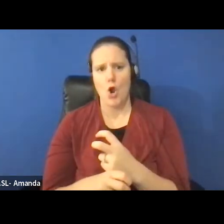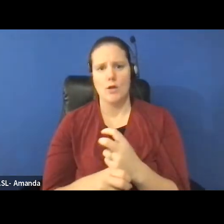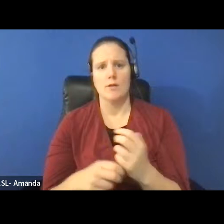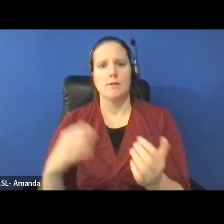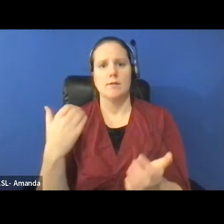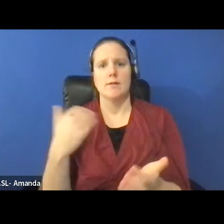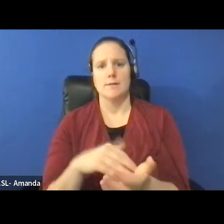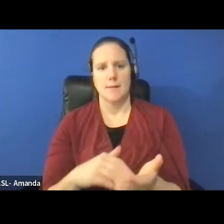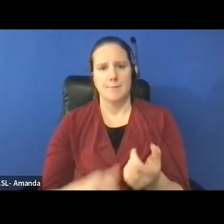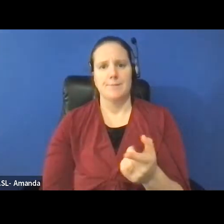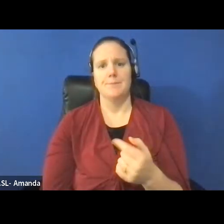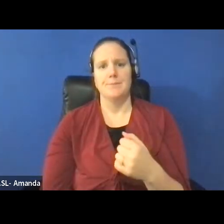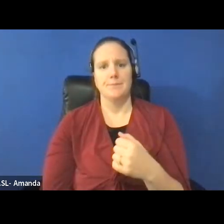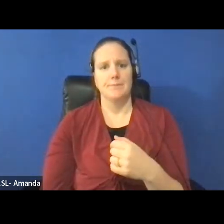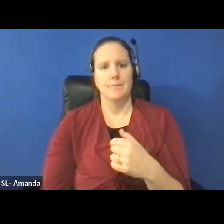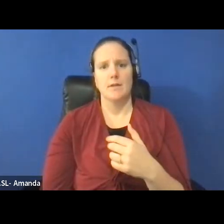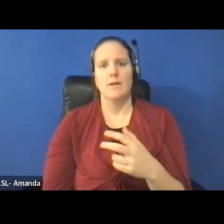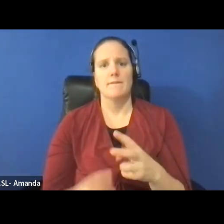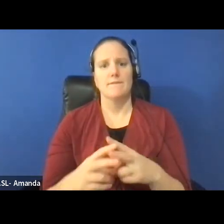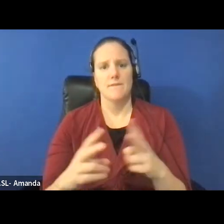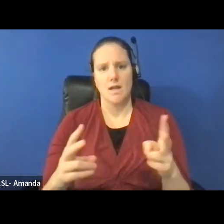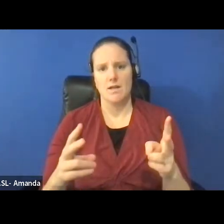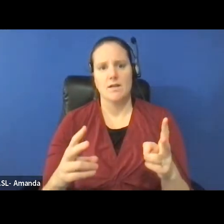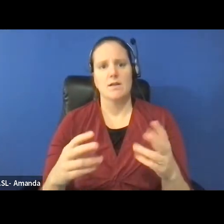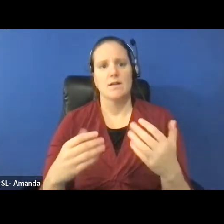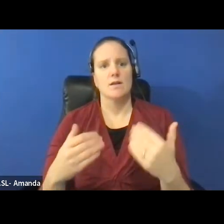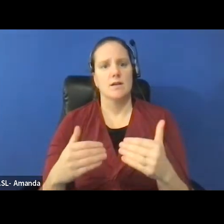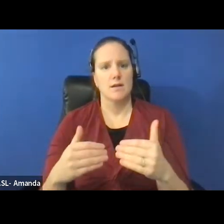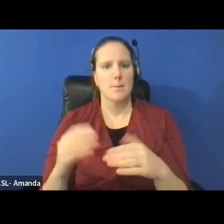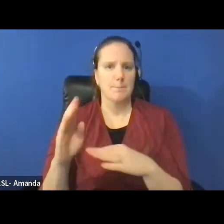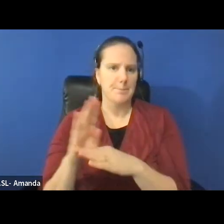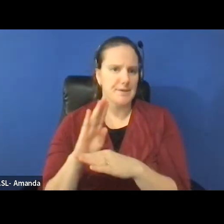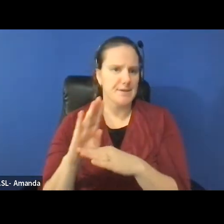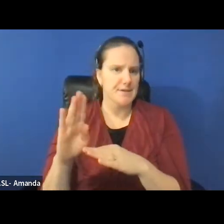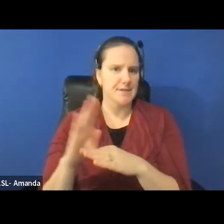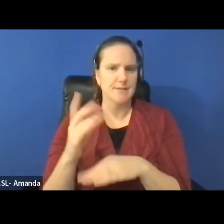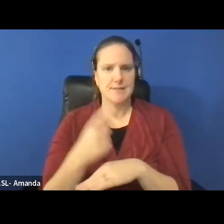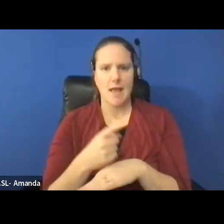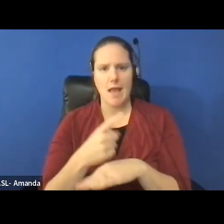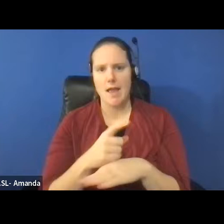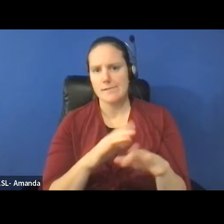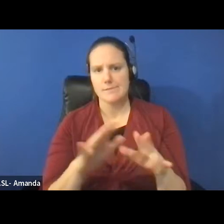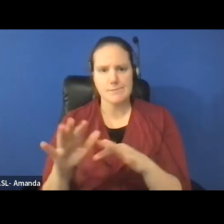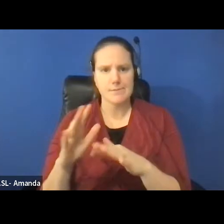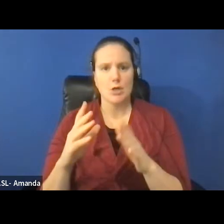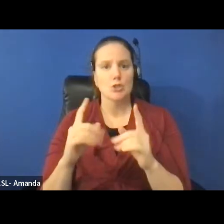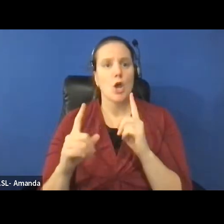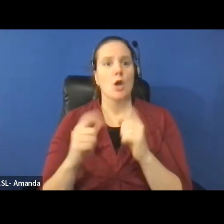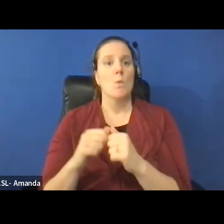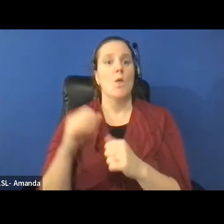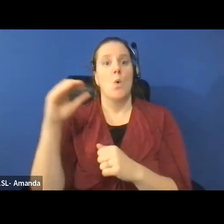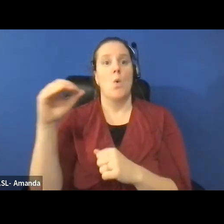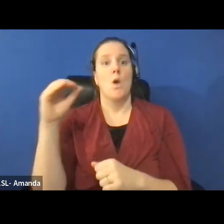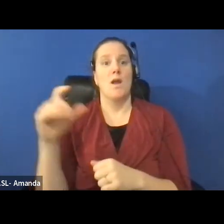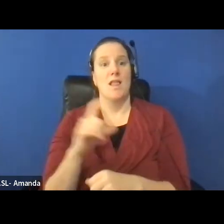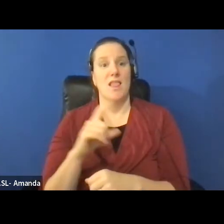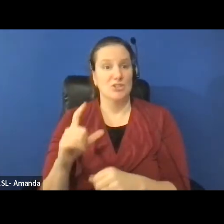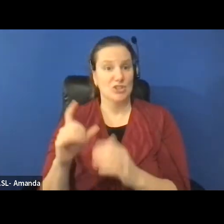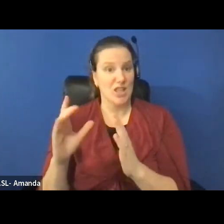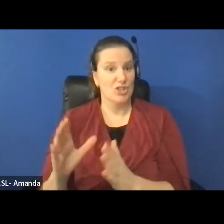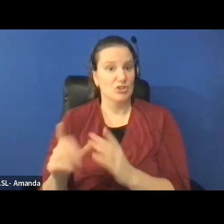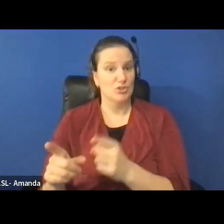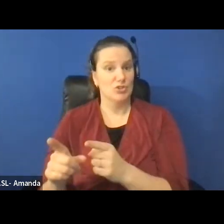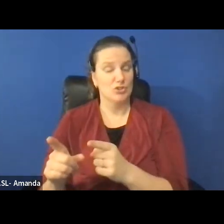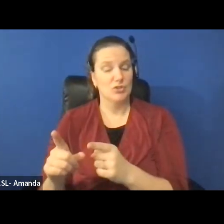have some very busy days talking to Oregon legislators about